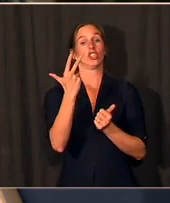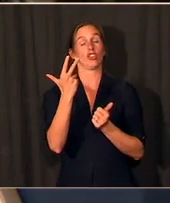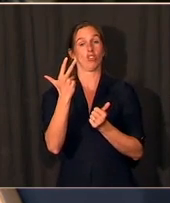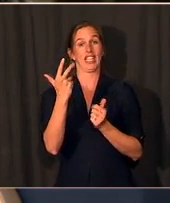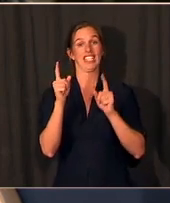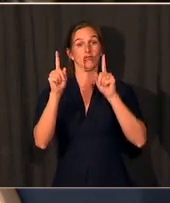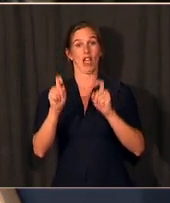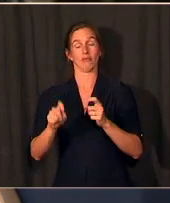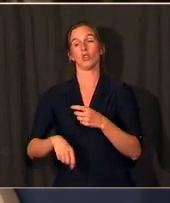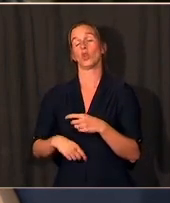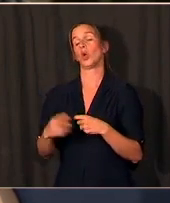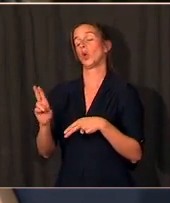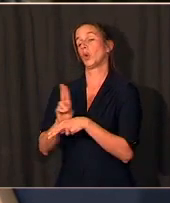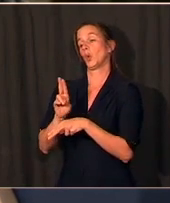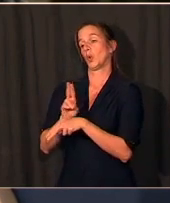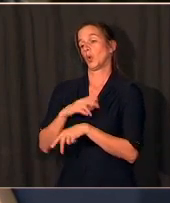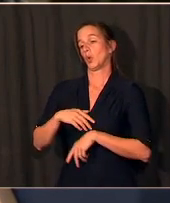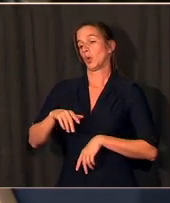the live vector